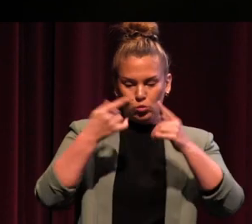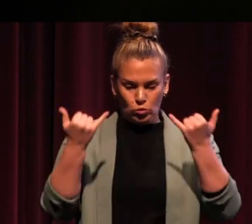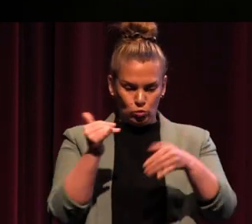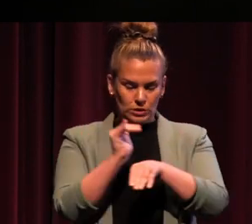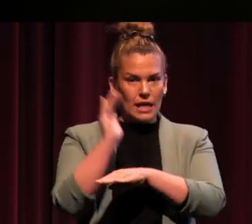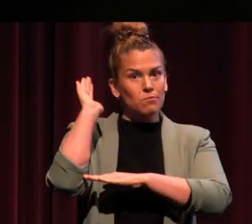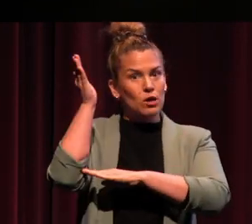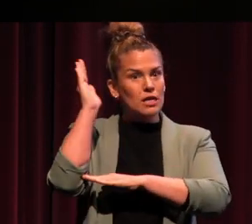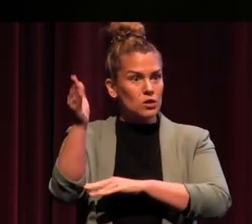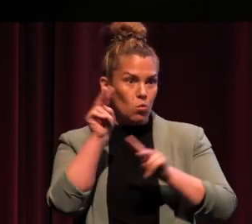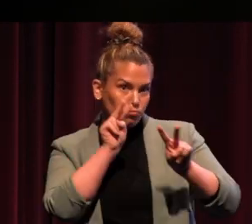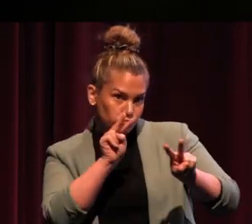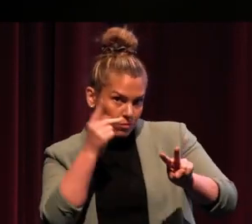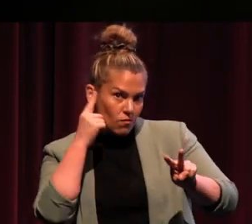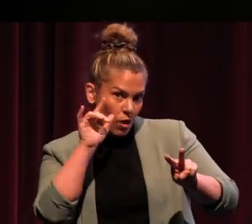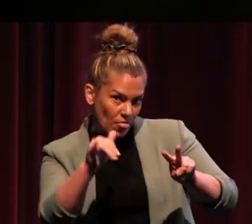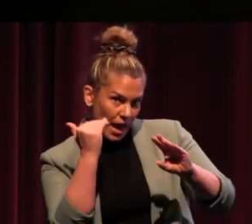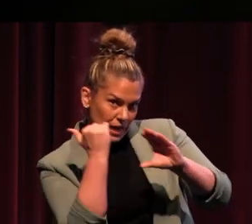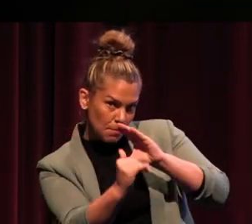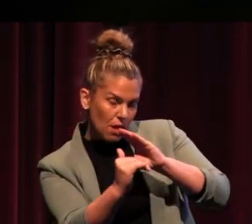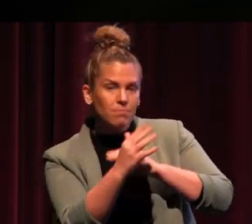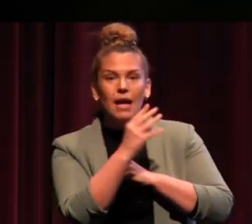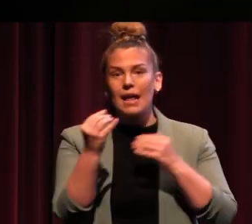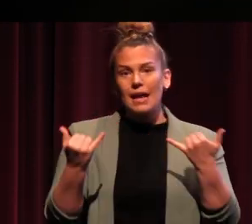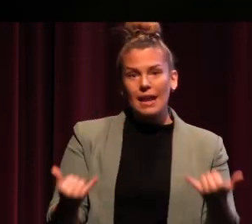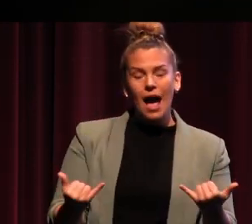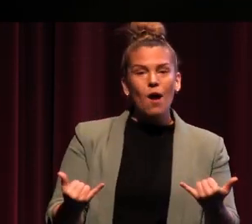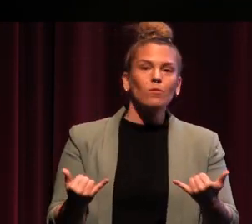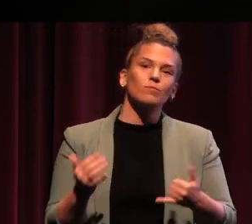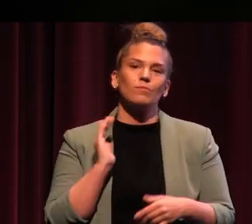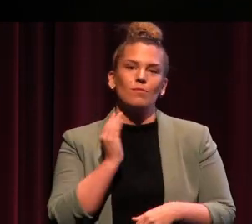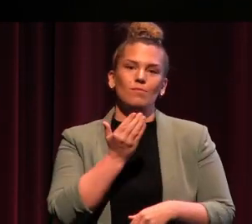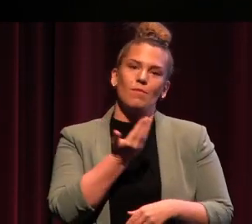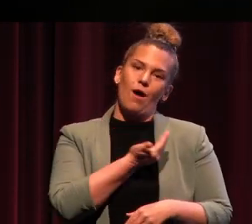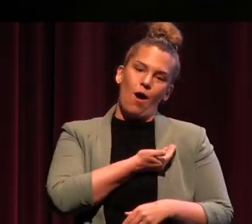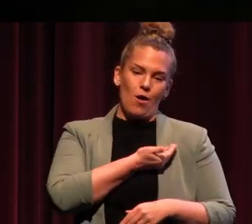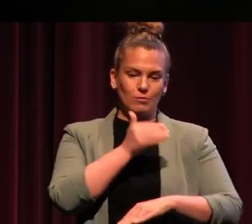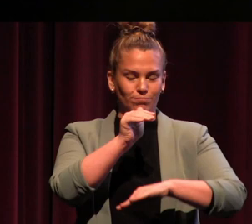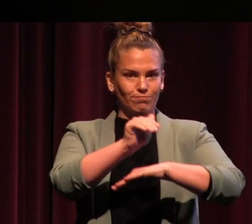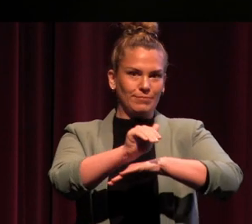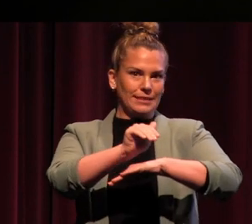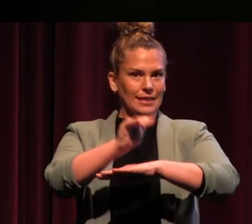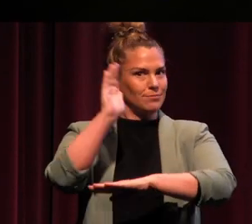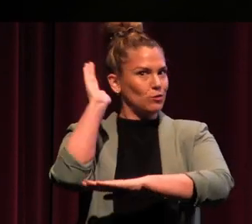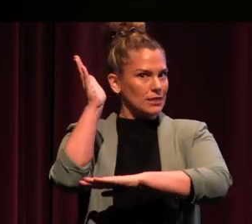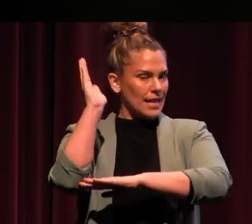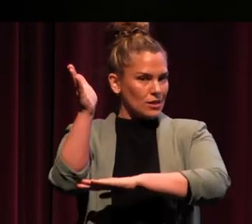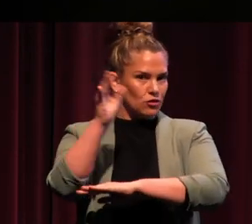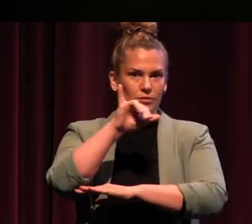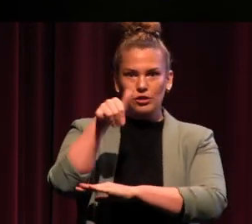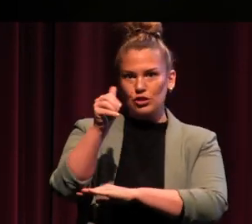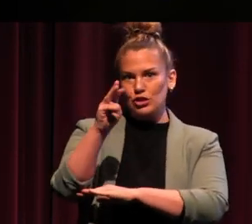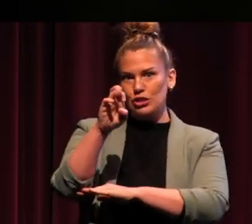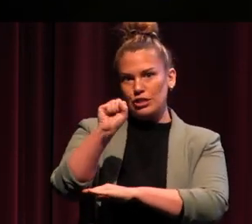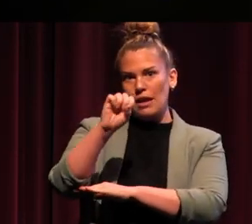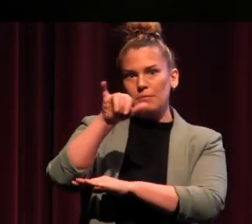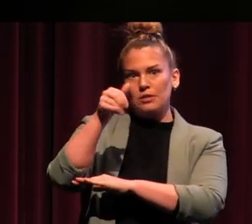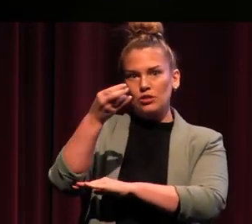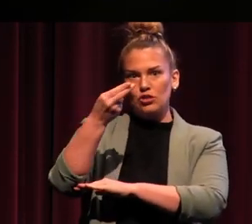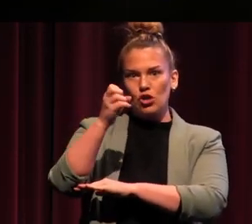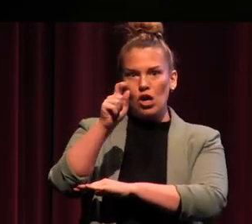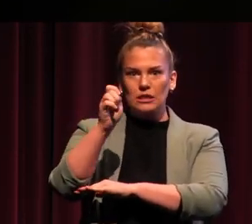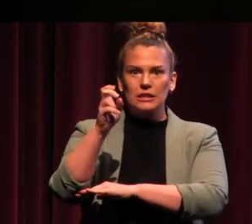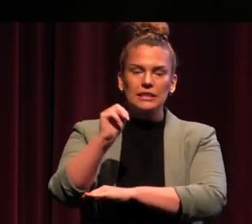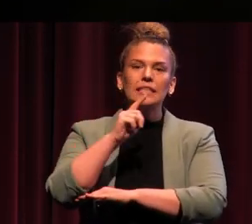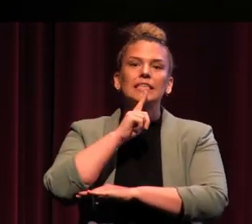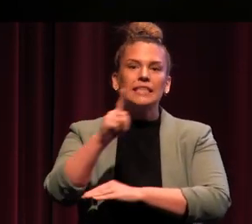that arriving in your inbox. And now for tonight's presentation. James Johnston is an assistant professor